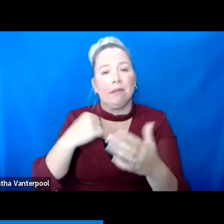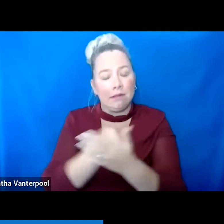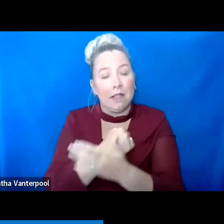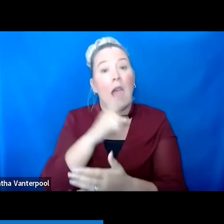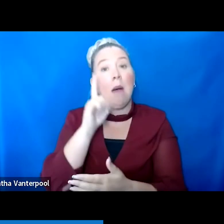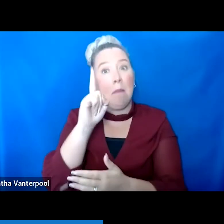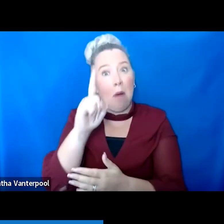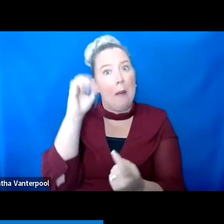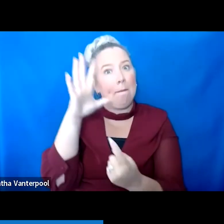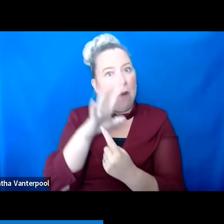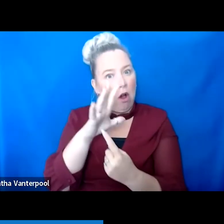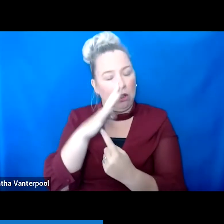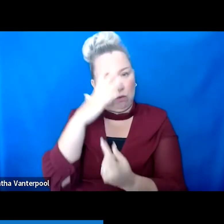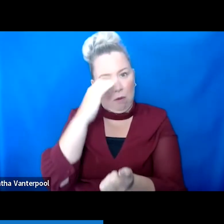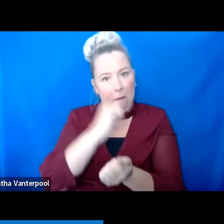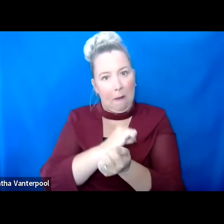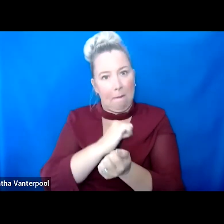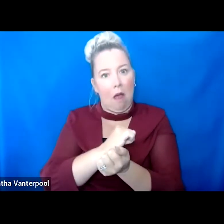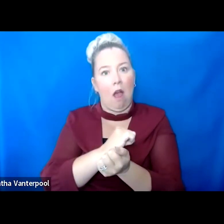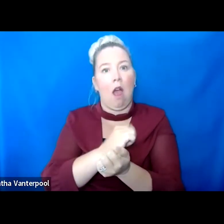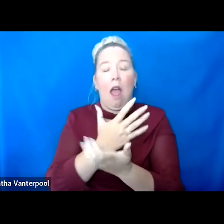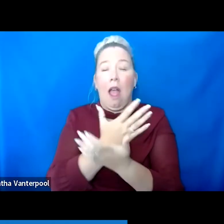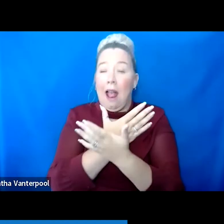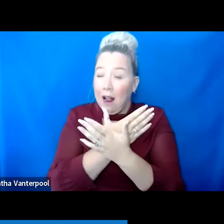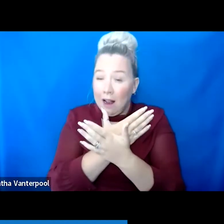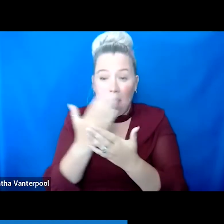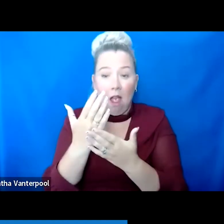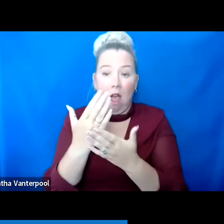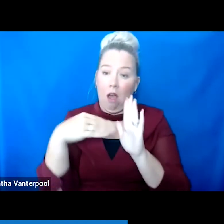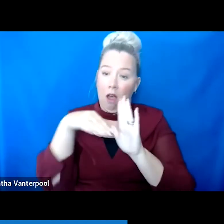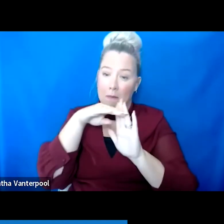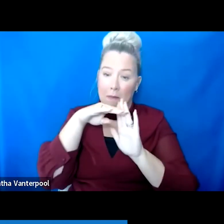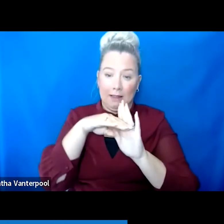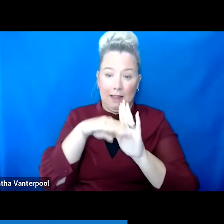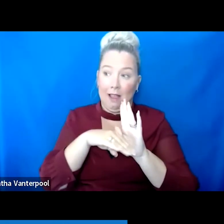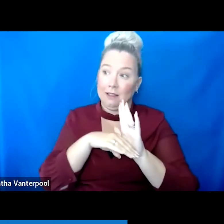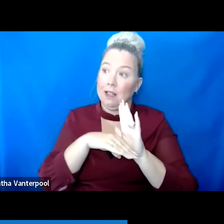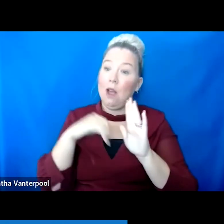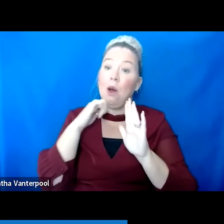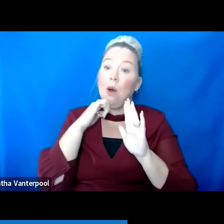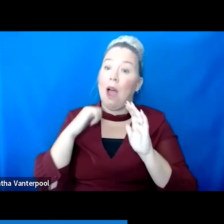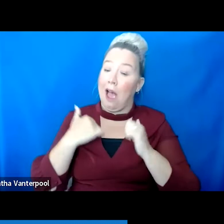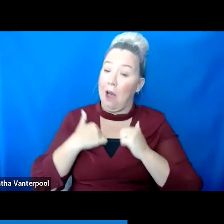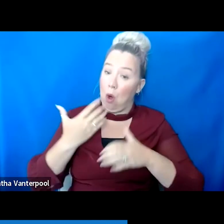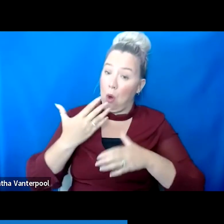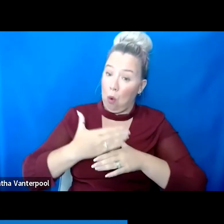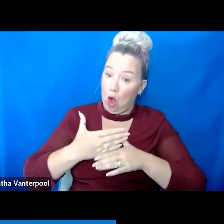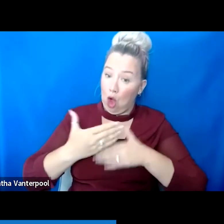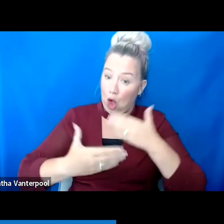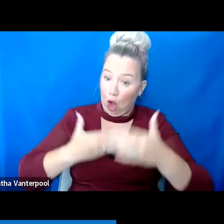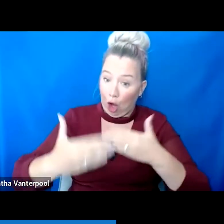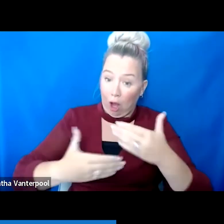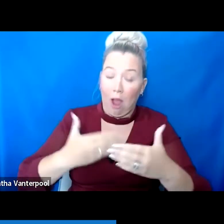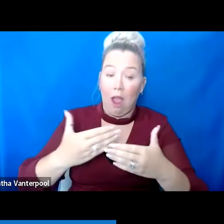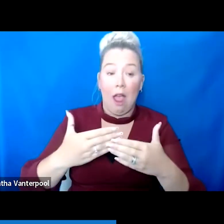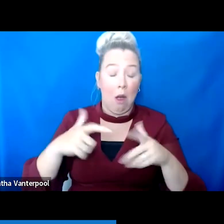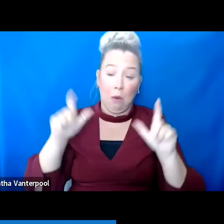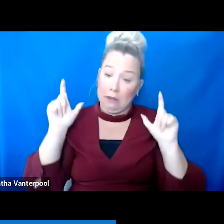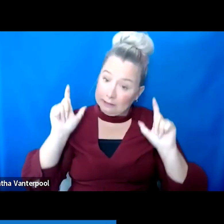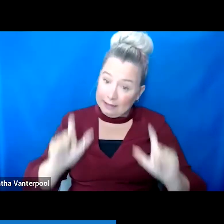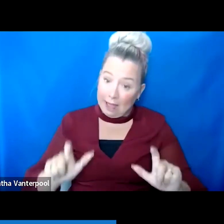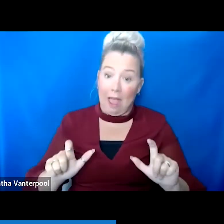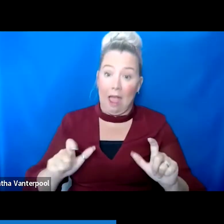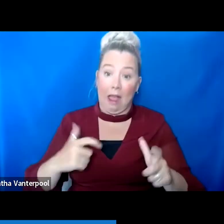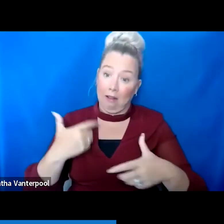important, there was a very clear mandate following the work we did, and there's a clear intention we're going to stay on